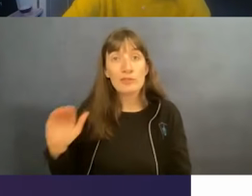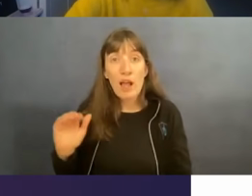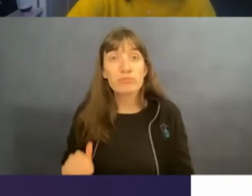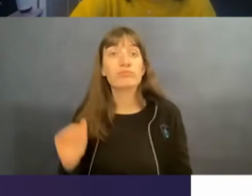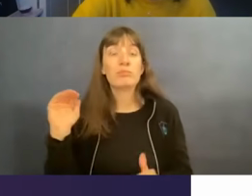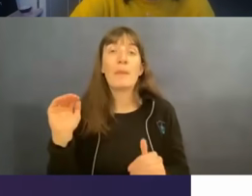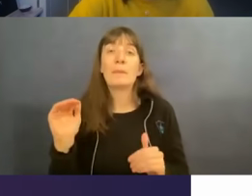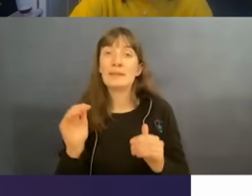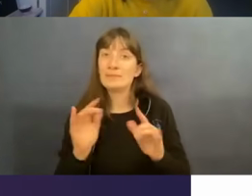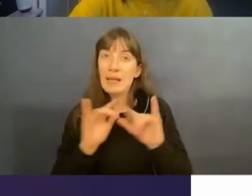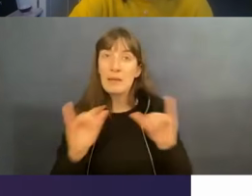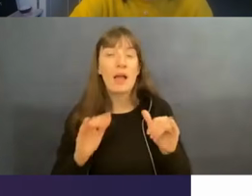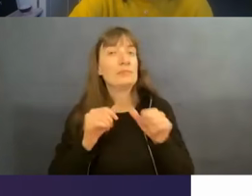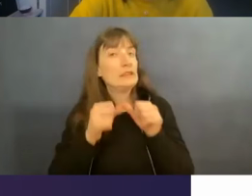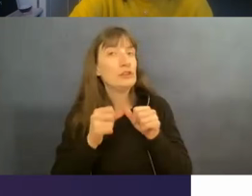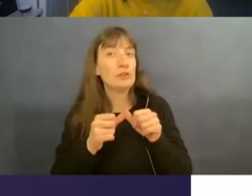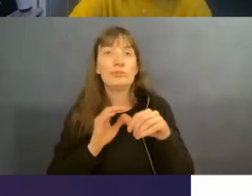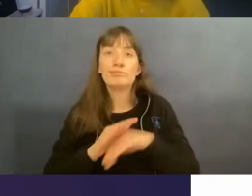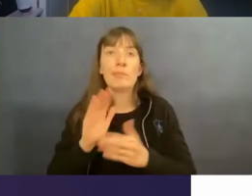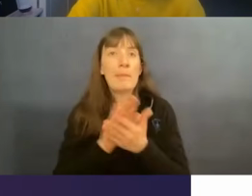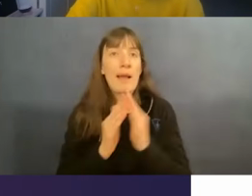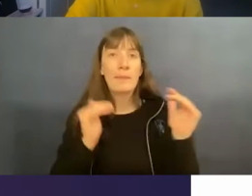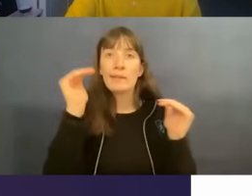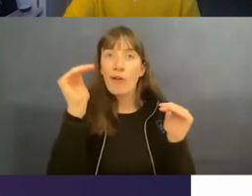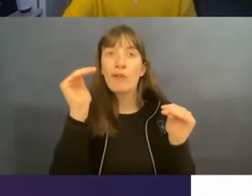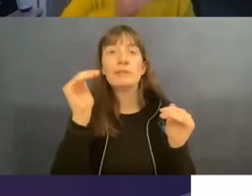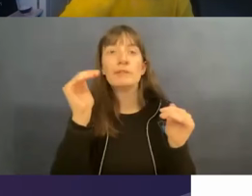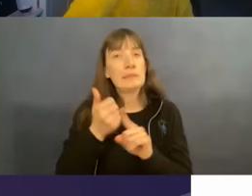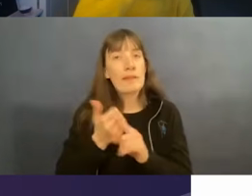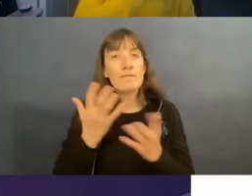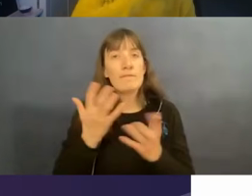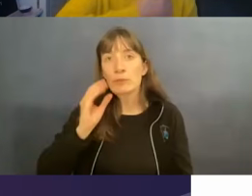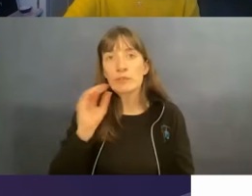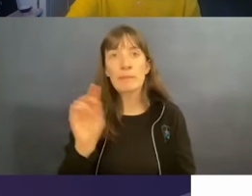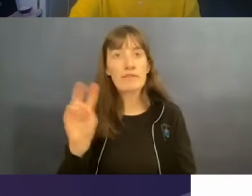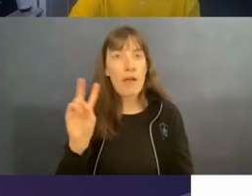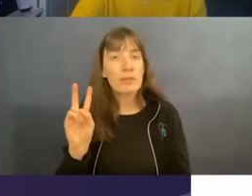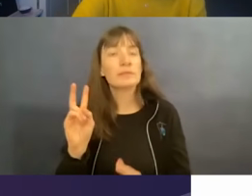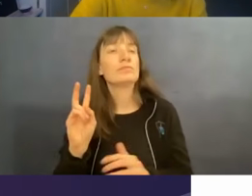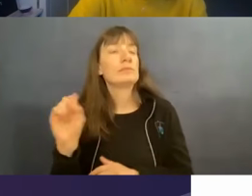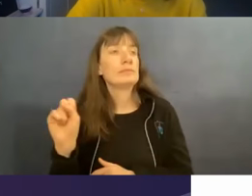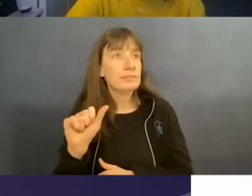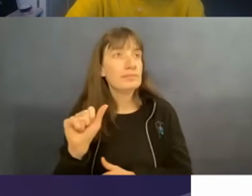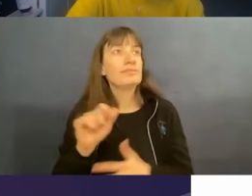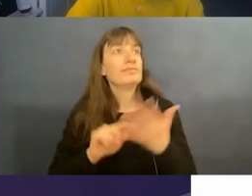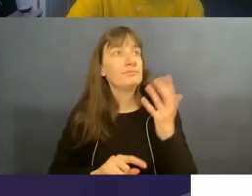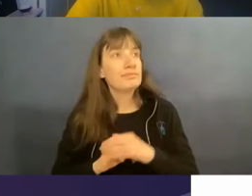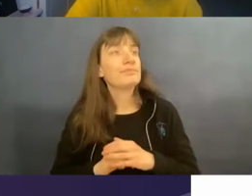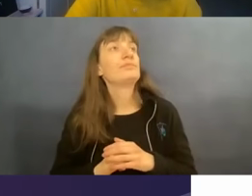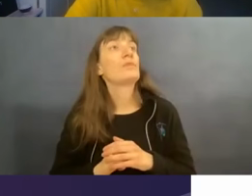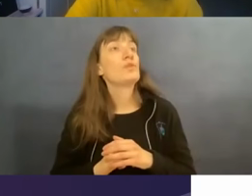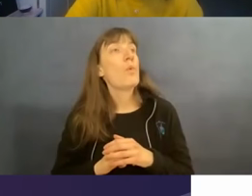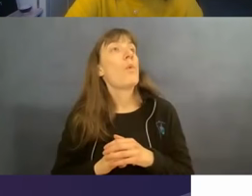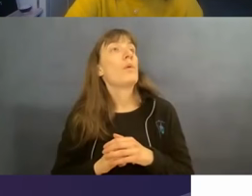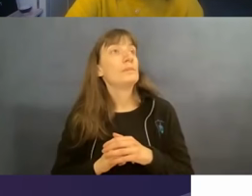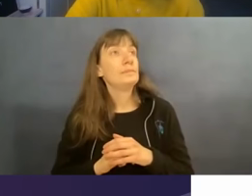and are childhood survivors of abuse as well too. So a little bit more about children and trauma. I think that trauma